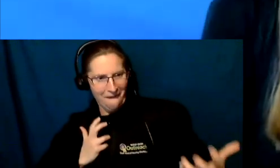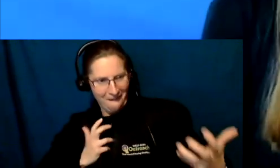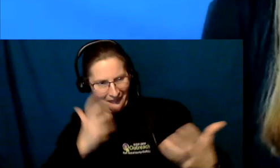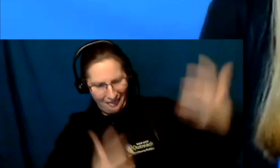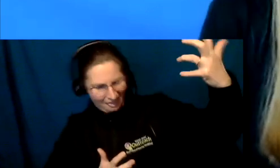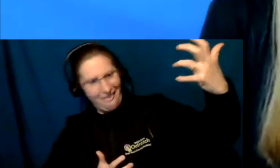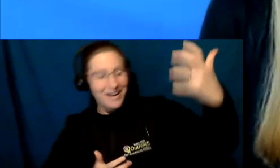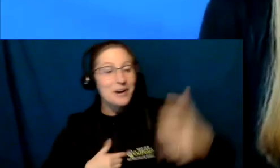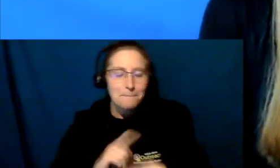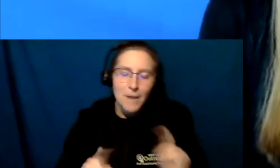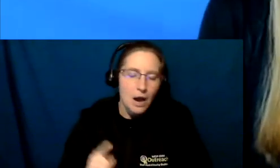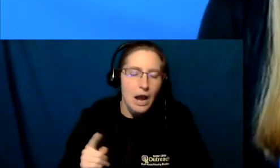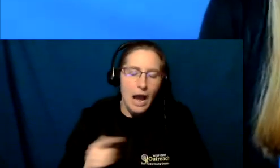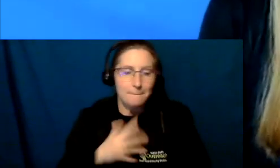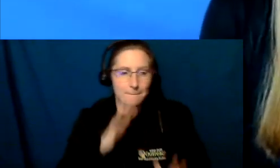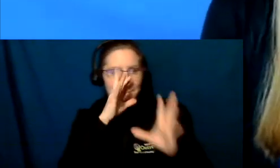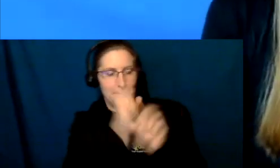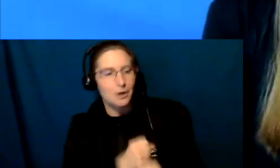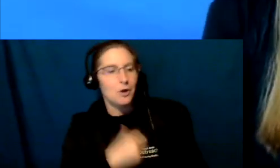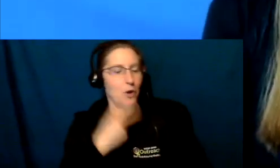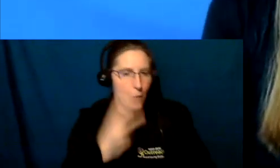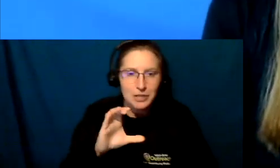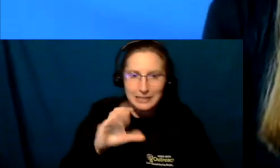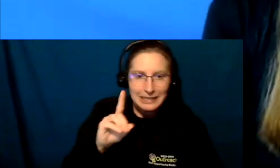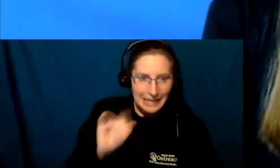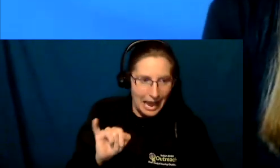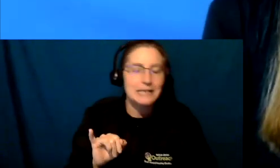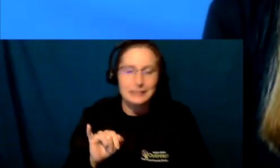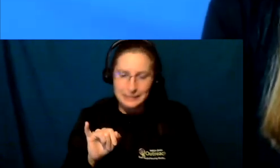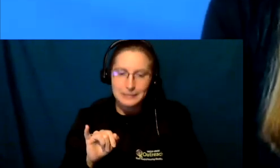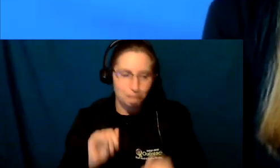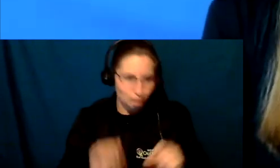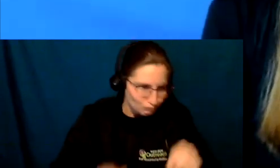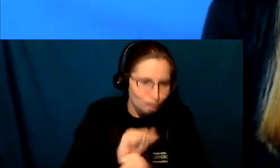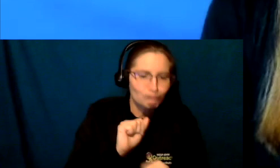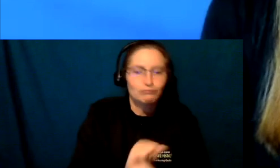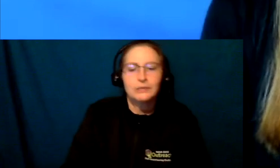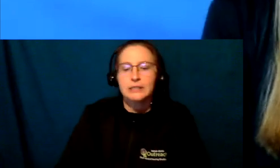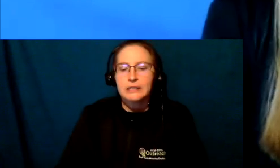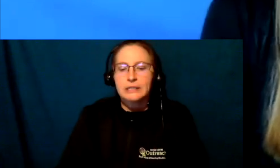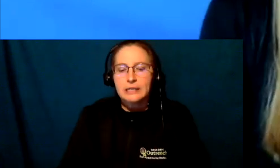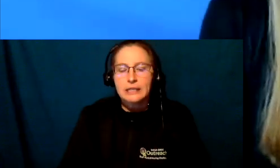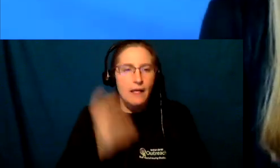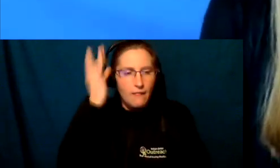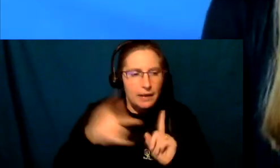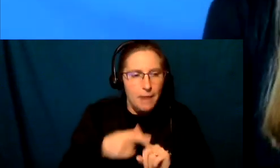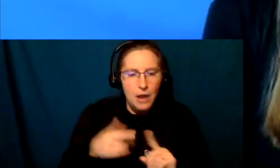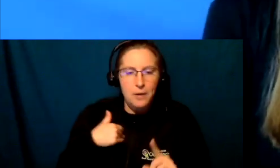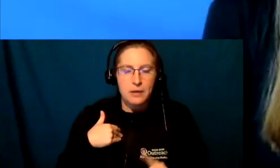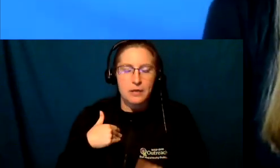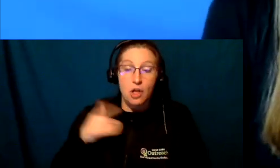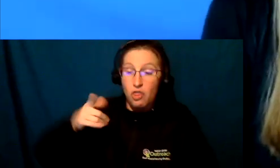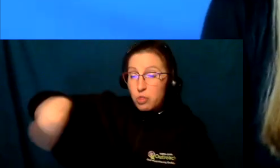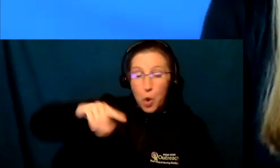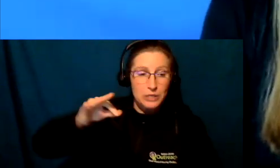really inspired by watching deaf interpreters work too. And just thinking about like seasoned interpreters who've been working